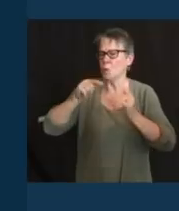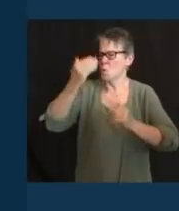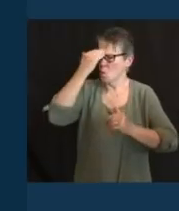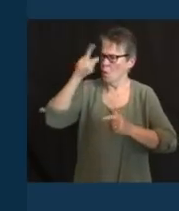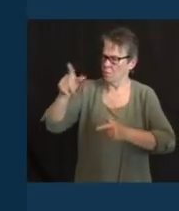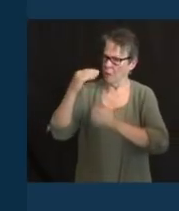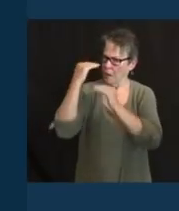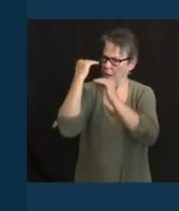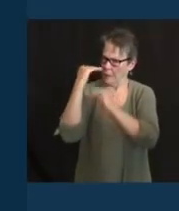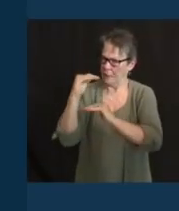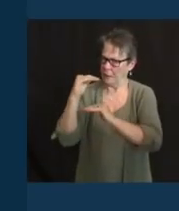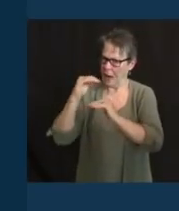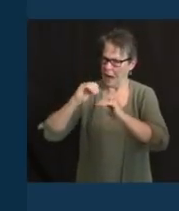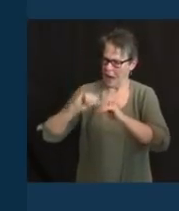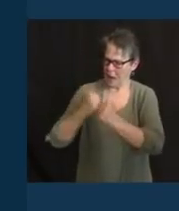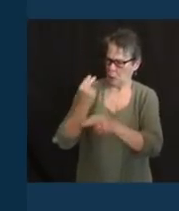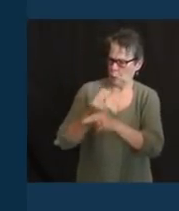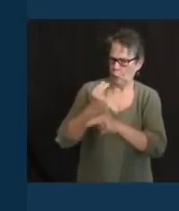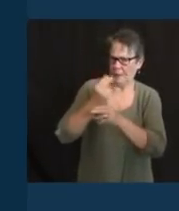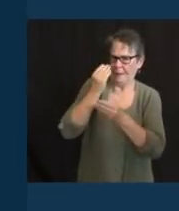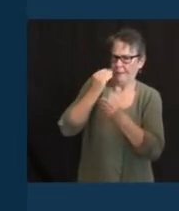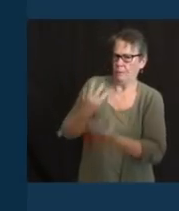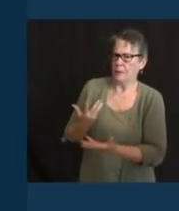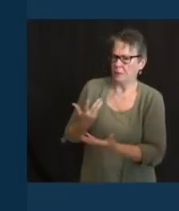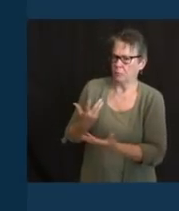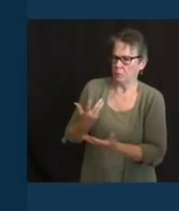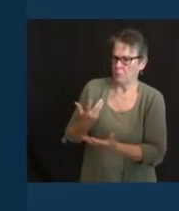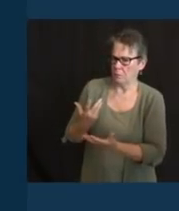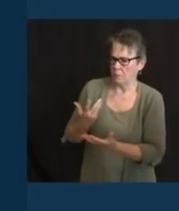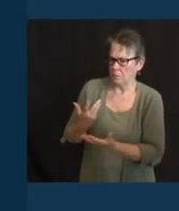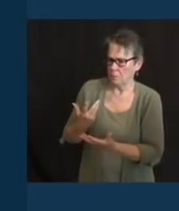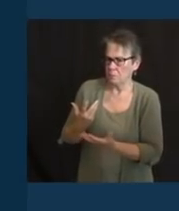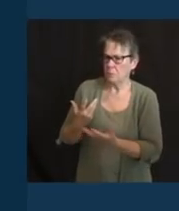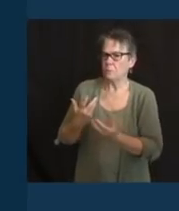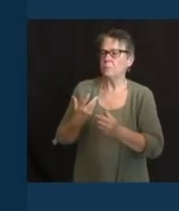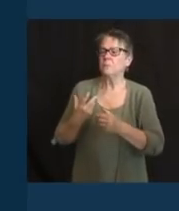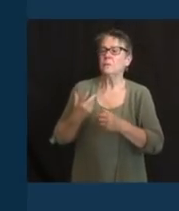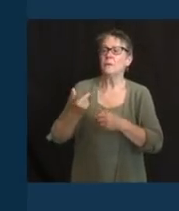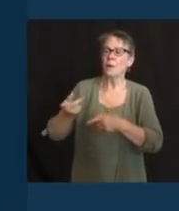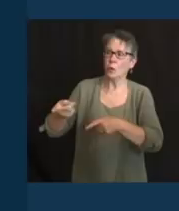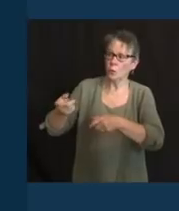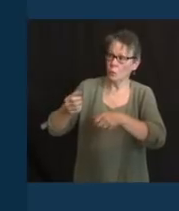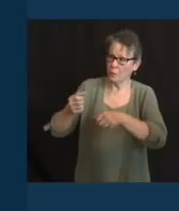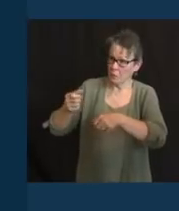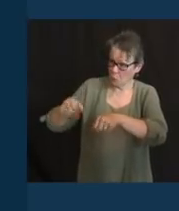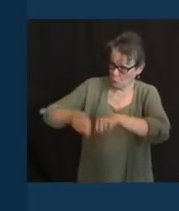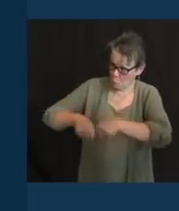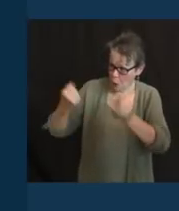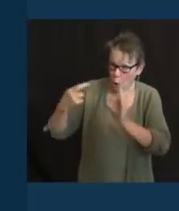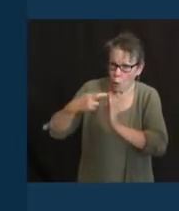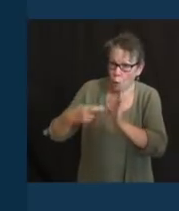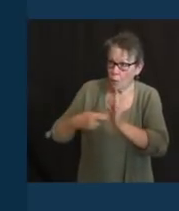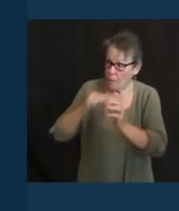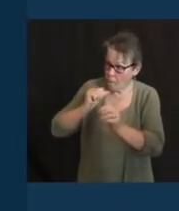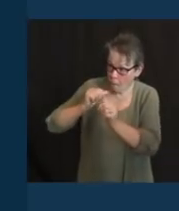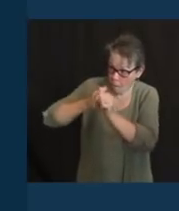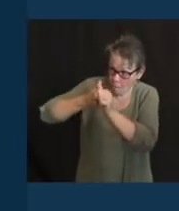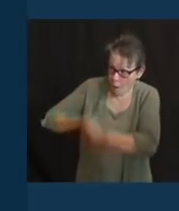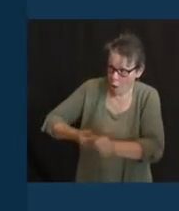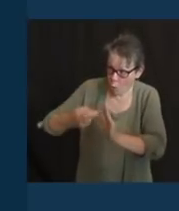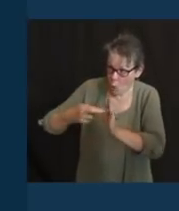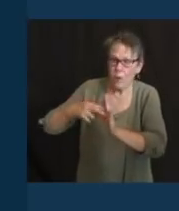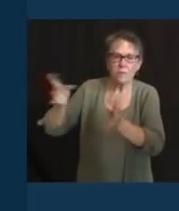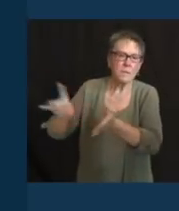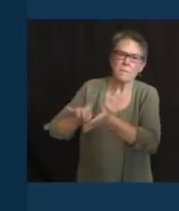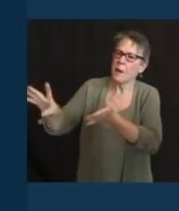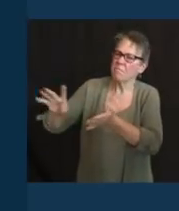those professional bounds. So all this begs the question, how will I know if I've been exposed? How